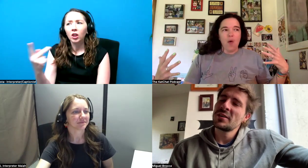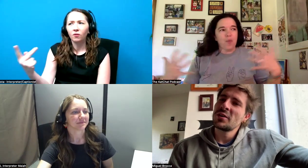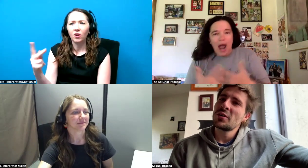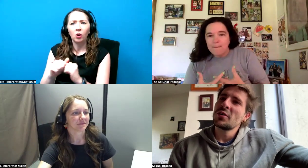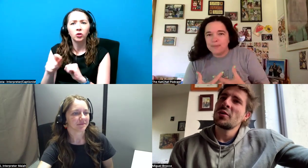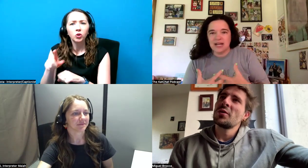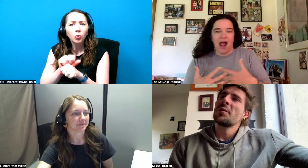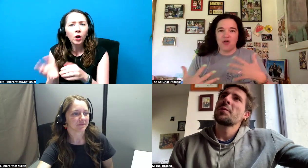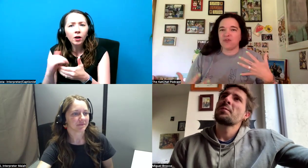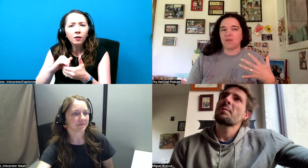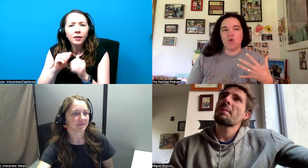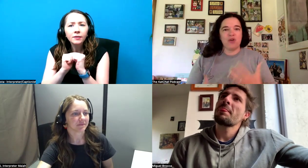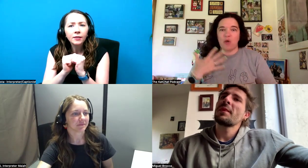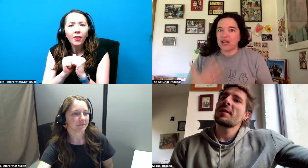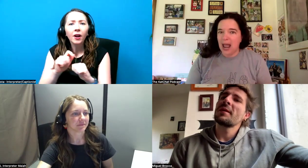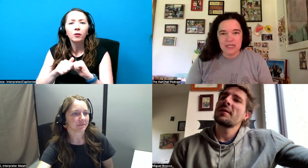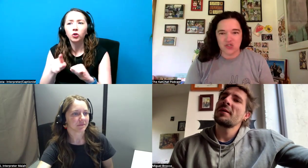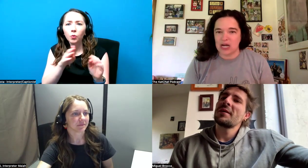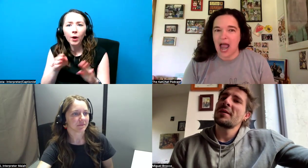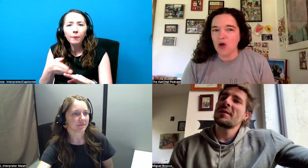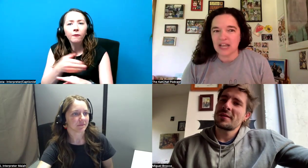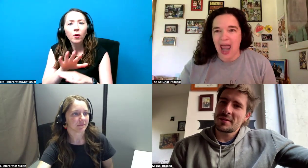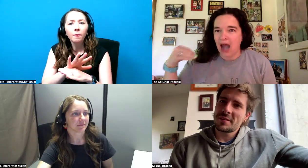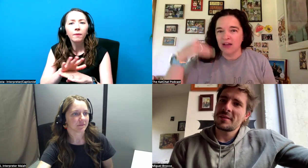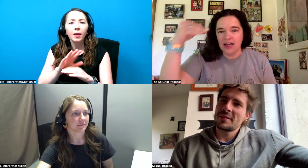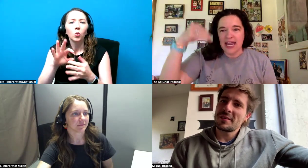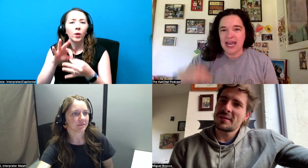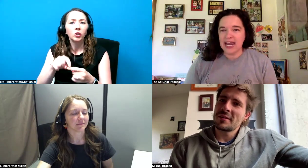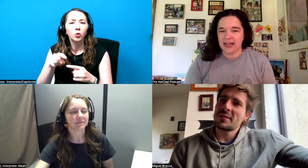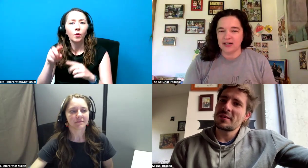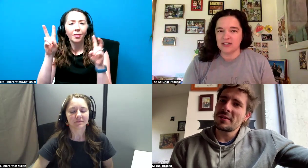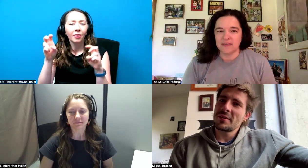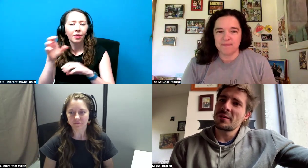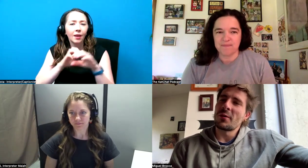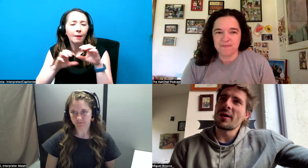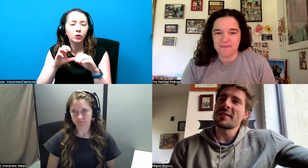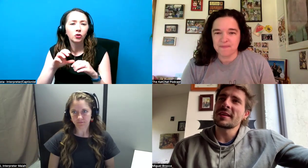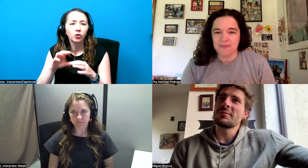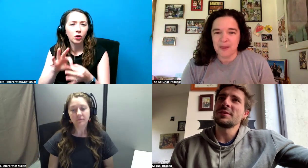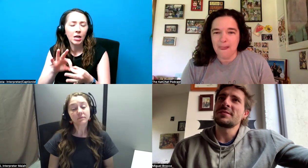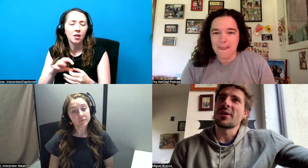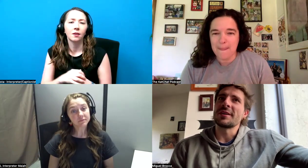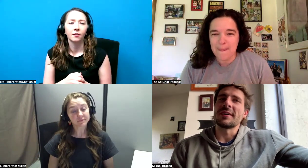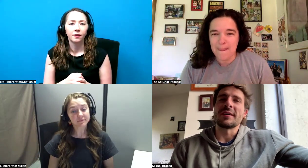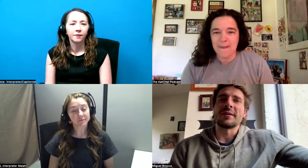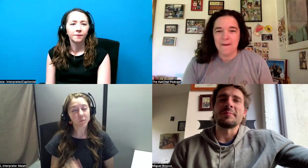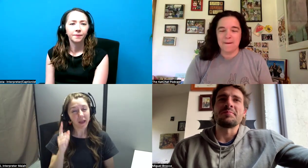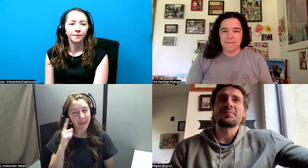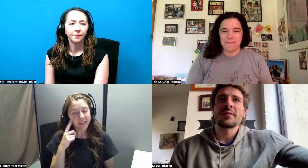together, prep together for the movie with the chemistry. How did that hit? Well, I think that we